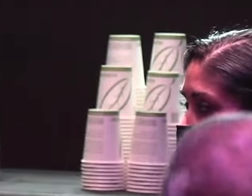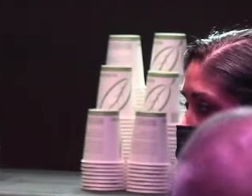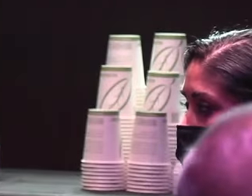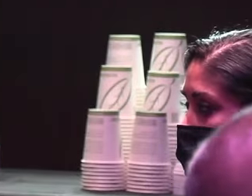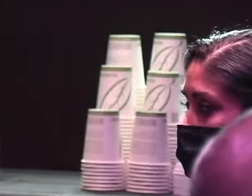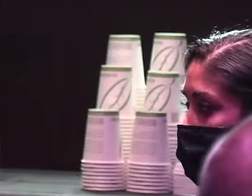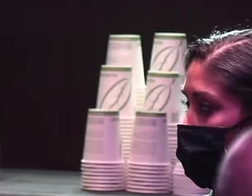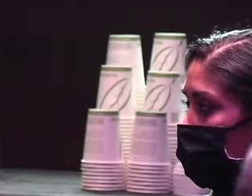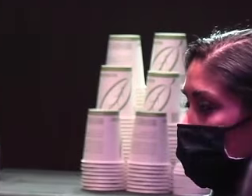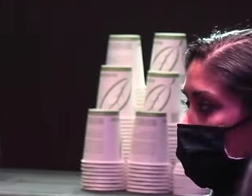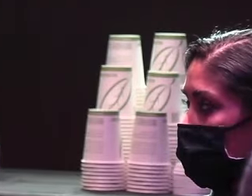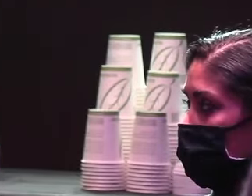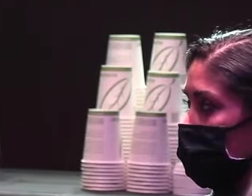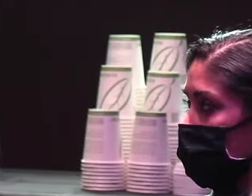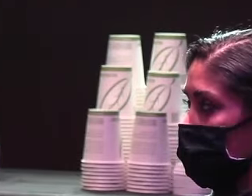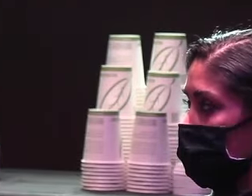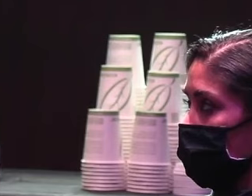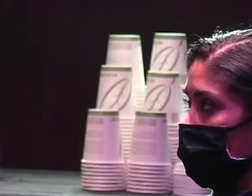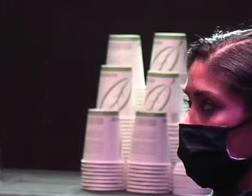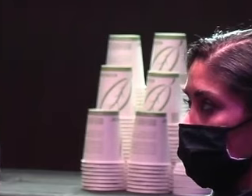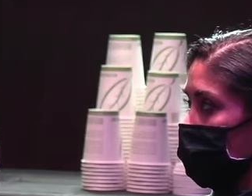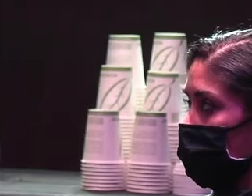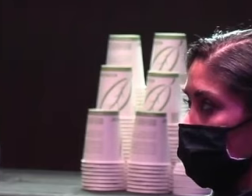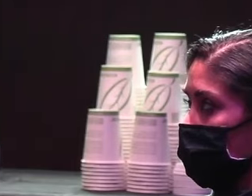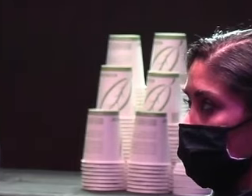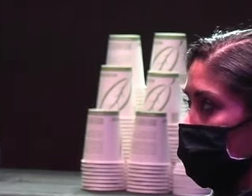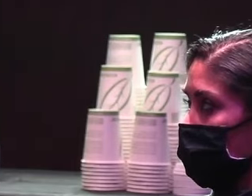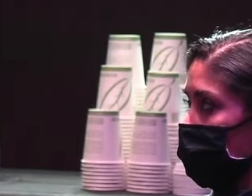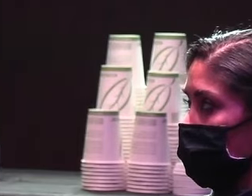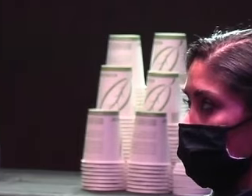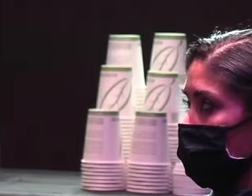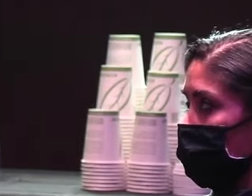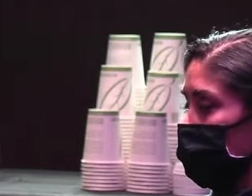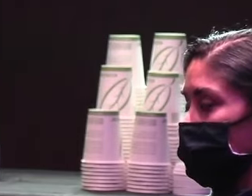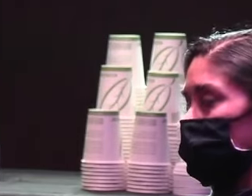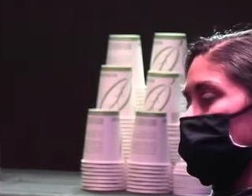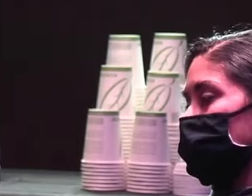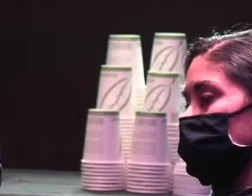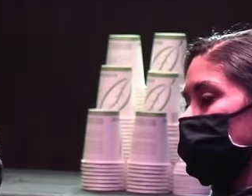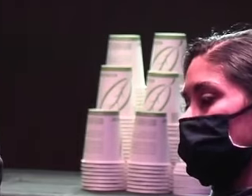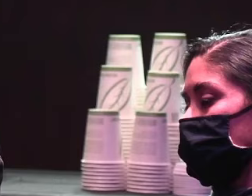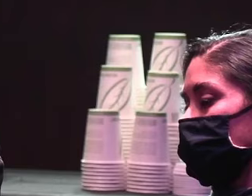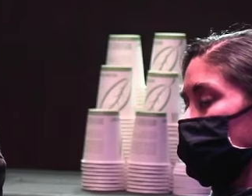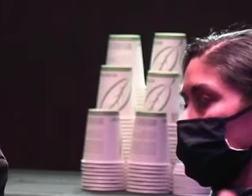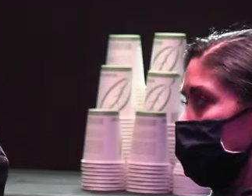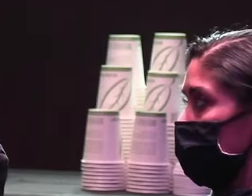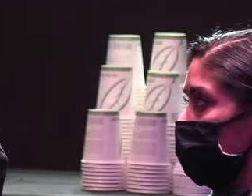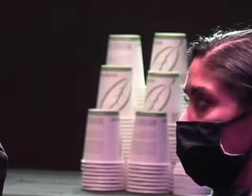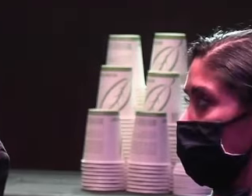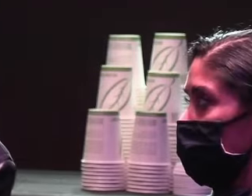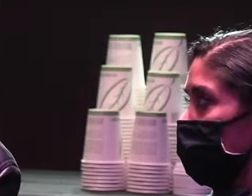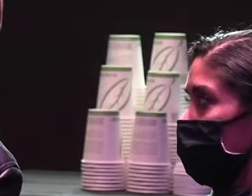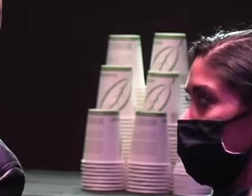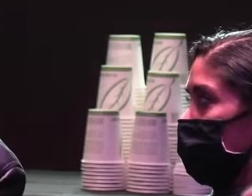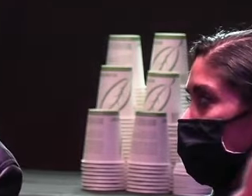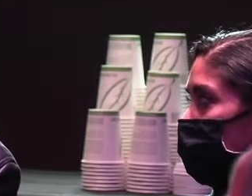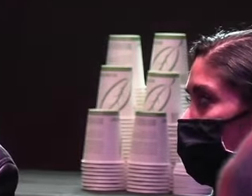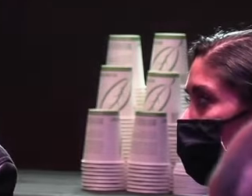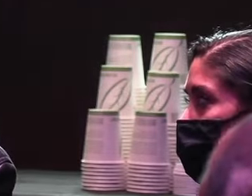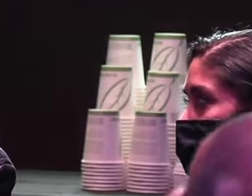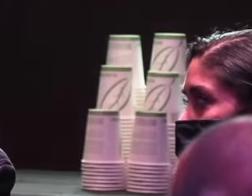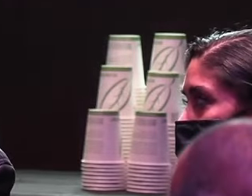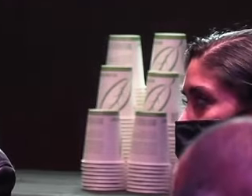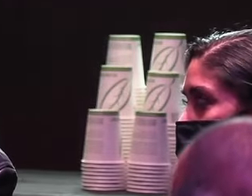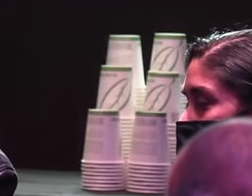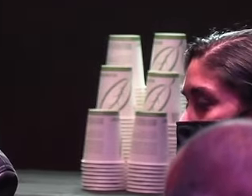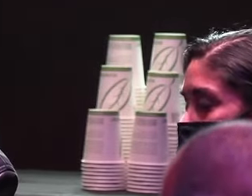reconnect, and thus we can like really rematriate on a larger scale and fix this like core